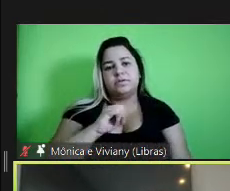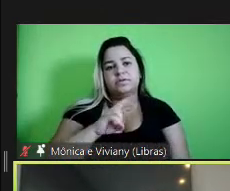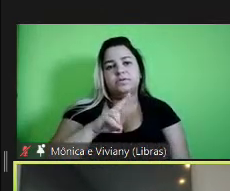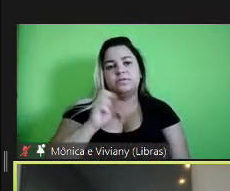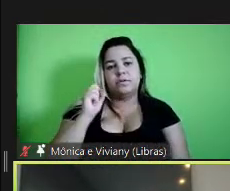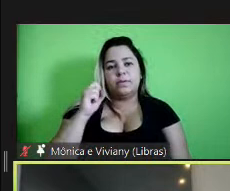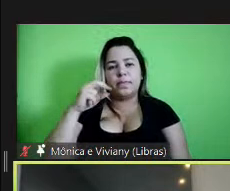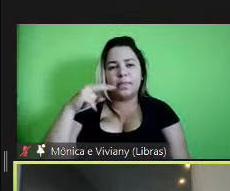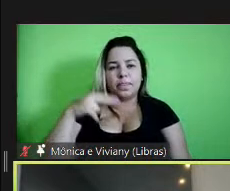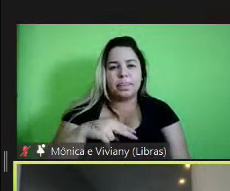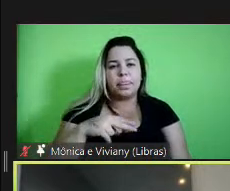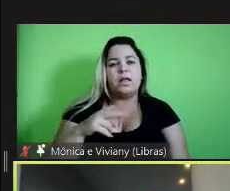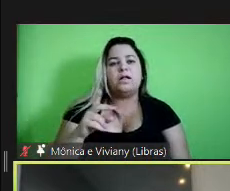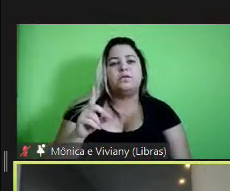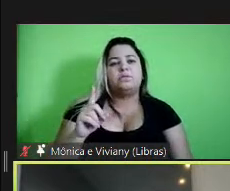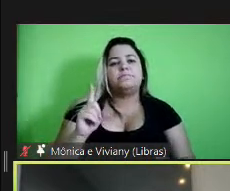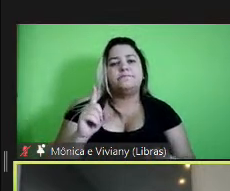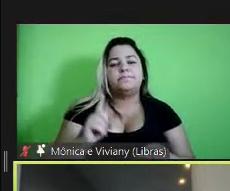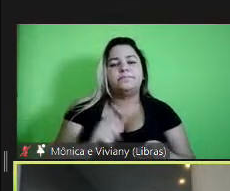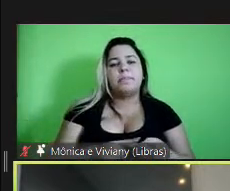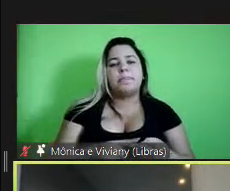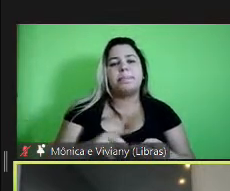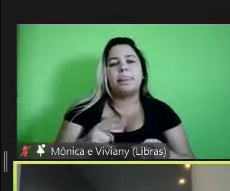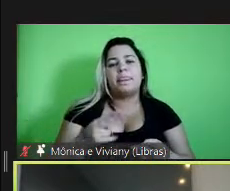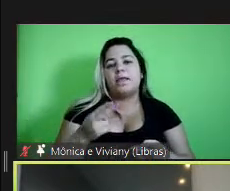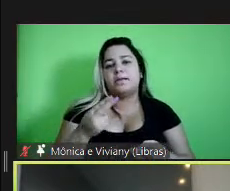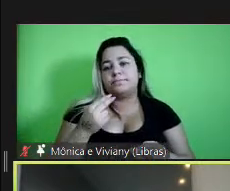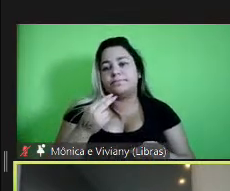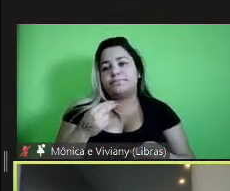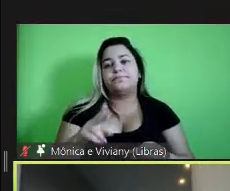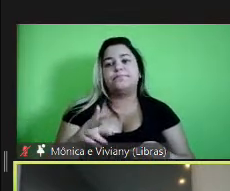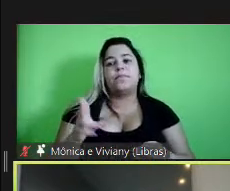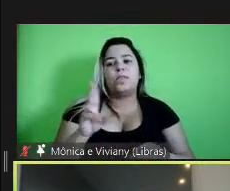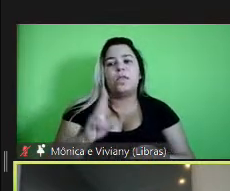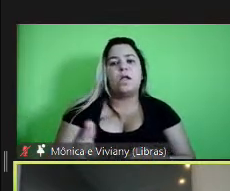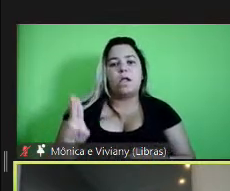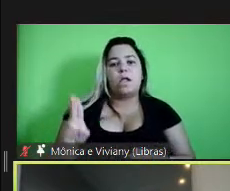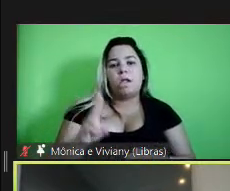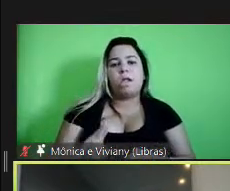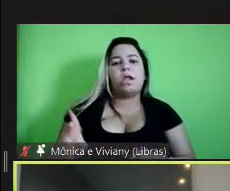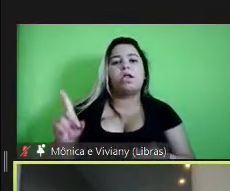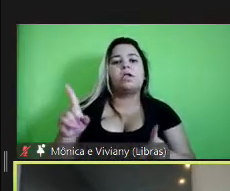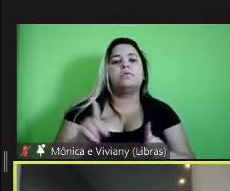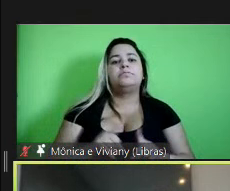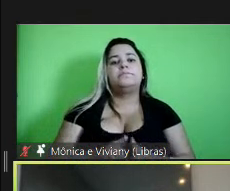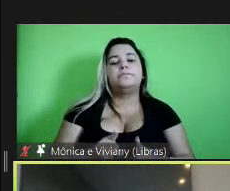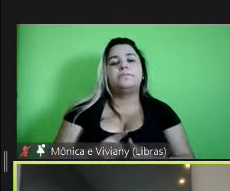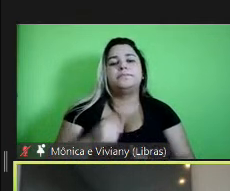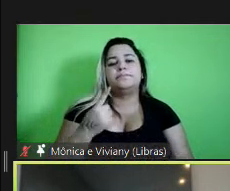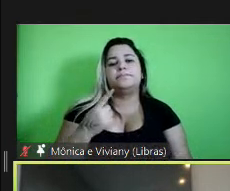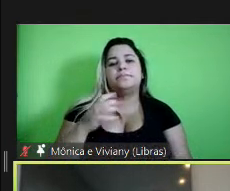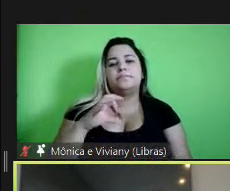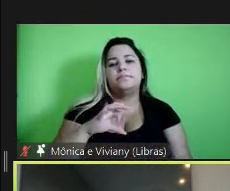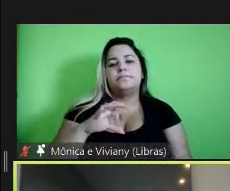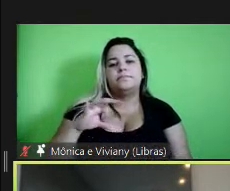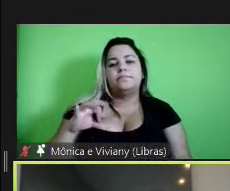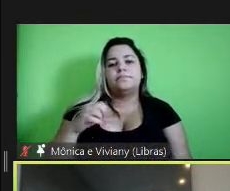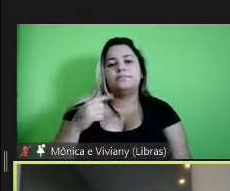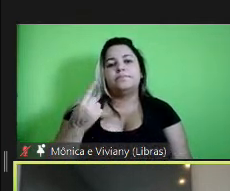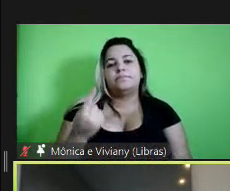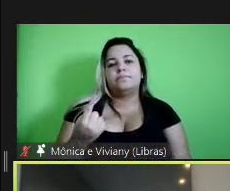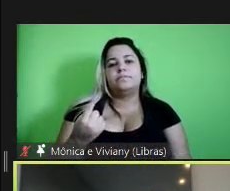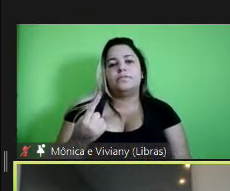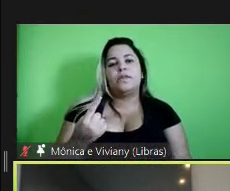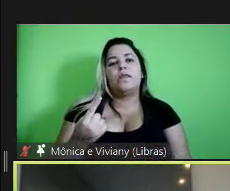vigilance and food and nutrition vigilance, we have these people that evaluate the nutritional state of users from the basic care unit